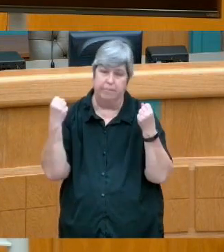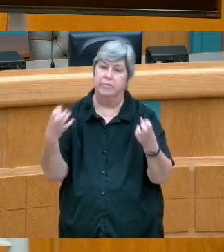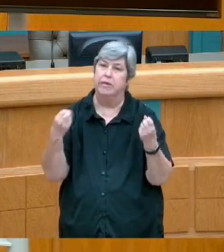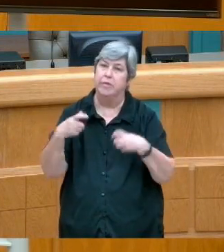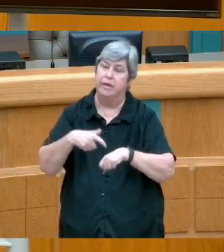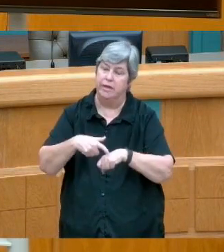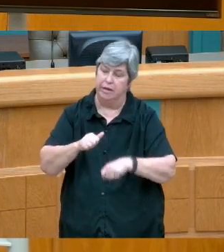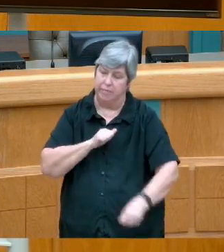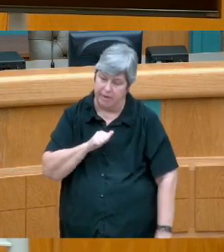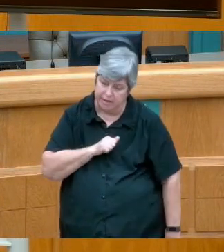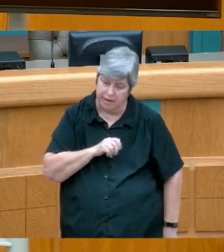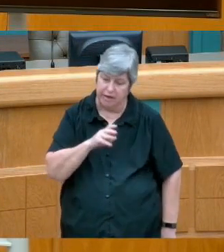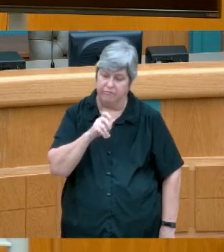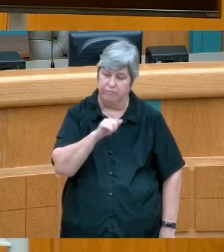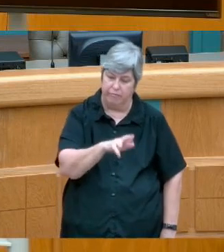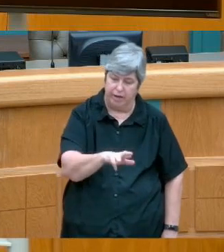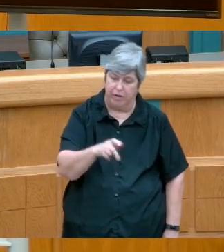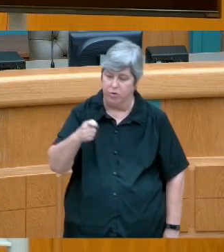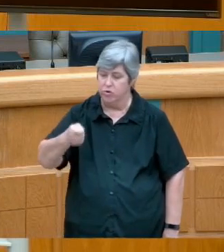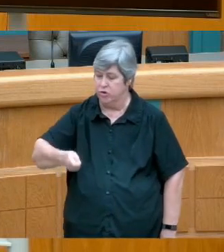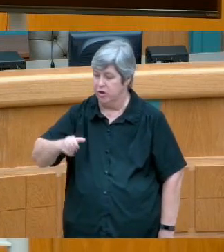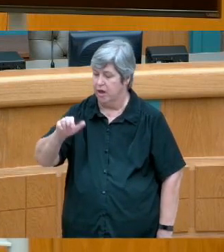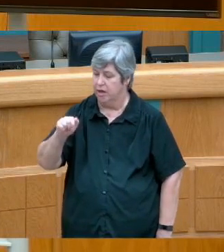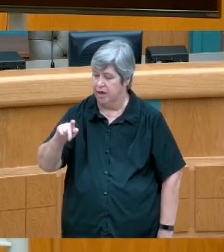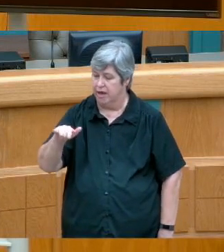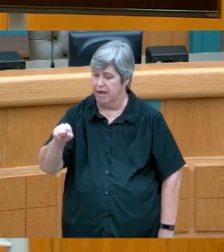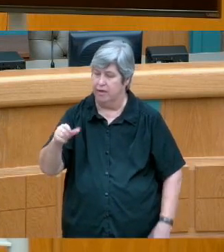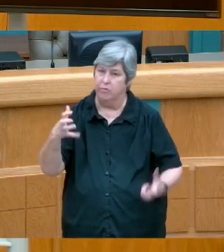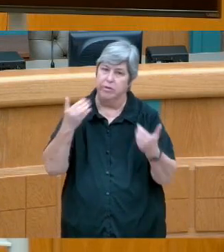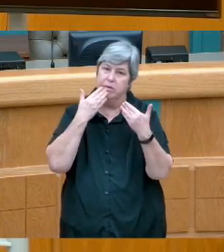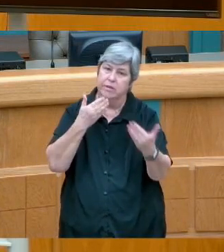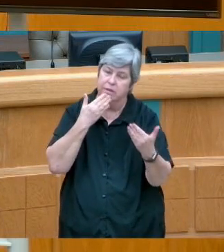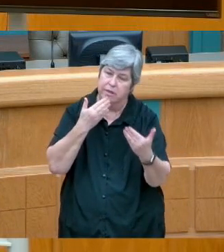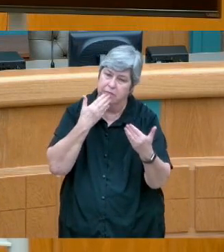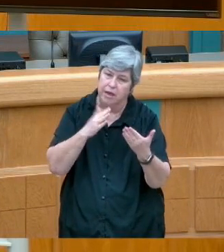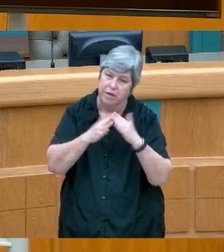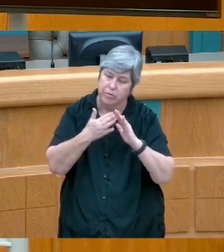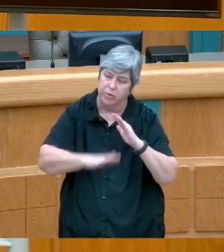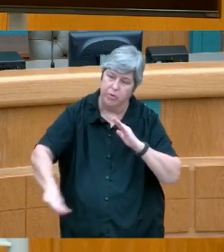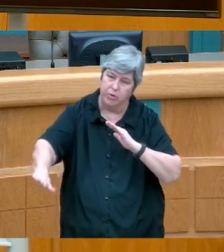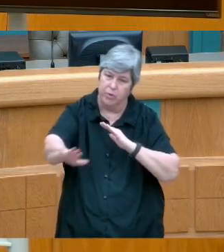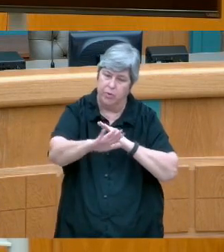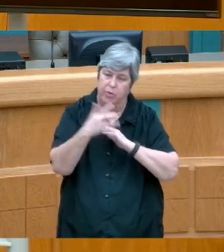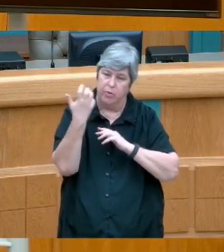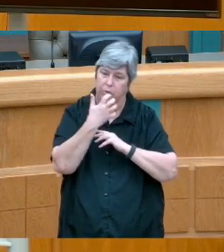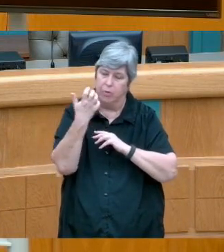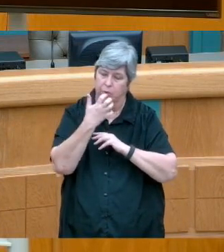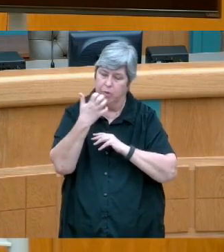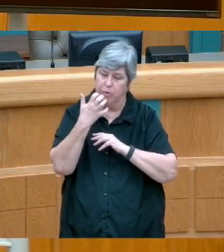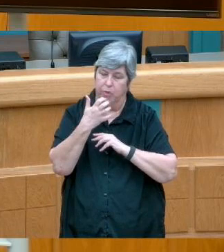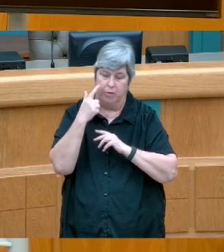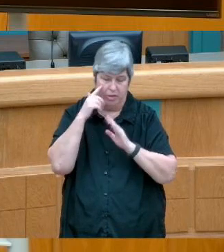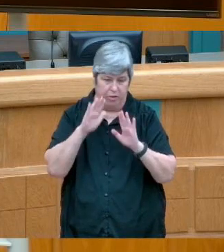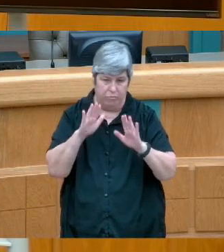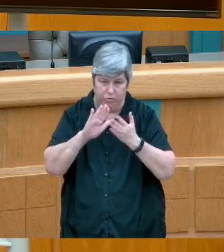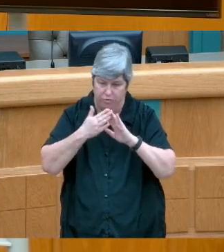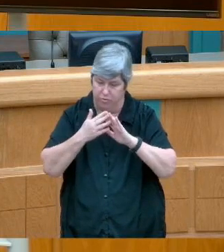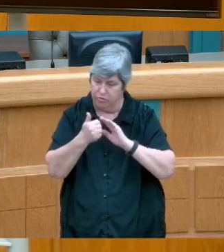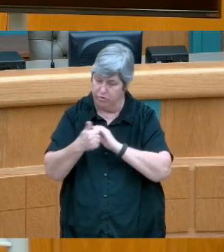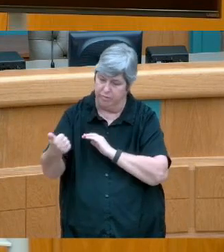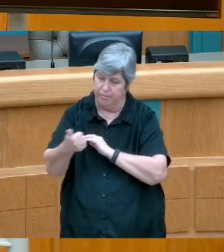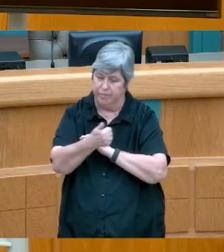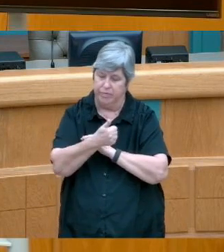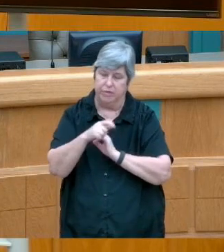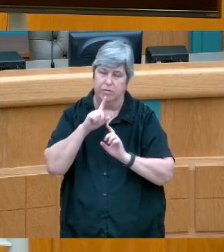here, myself, the mayor, Judge Canales. We wanted to thank the community and commend the community because we believe our great community has